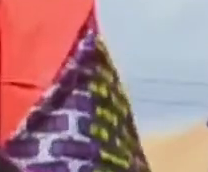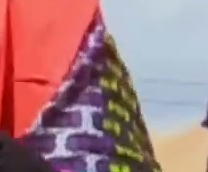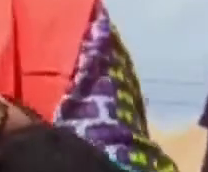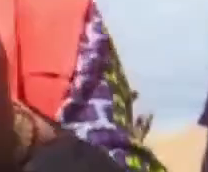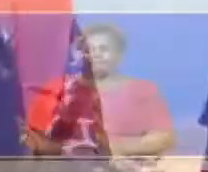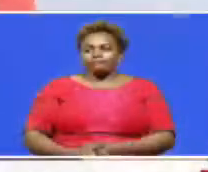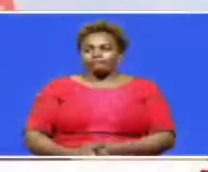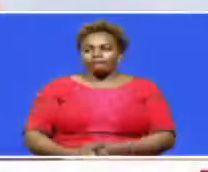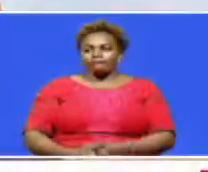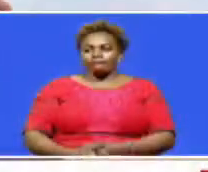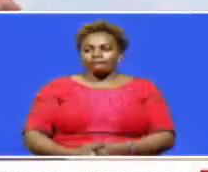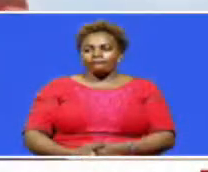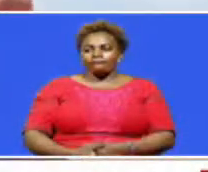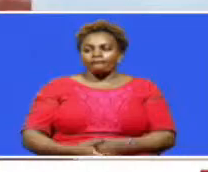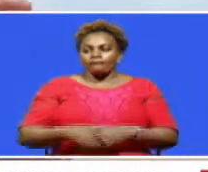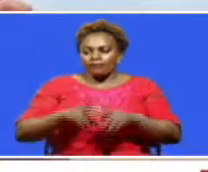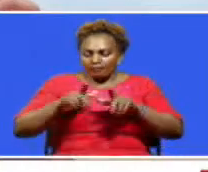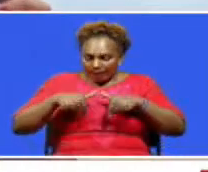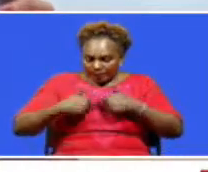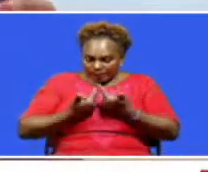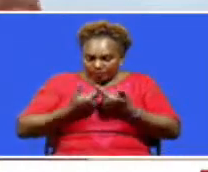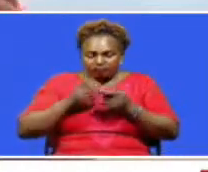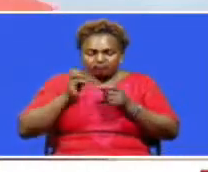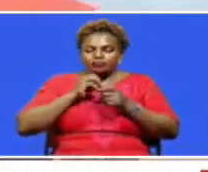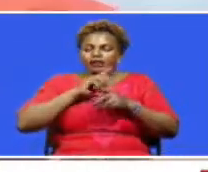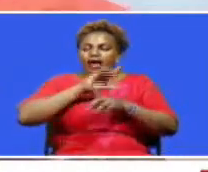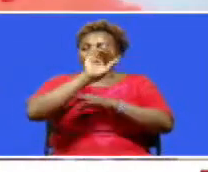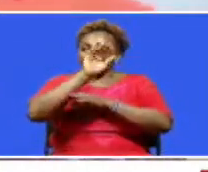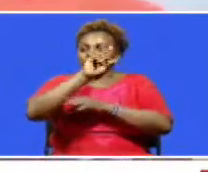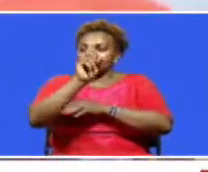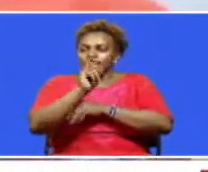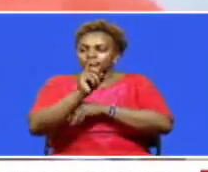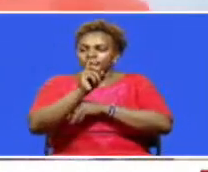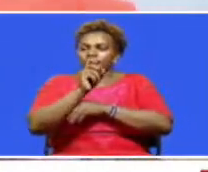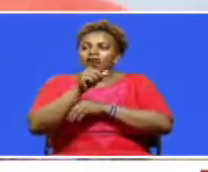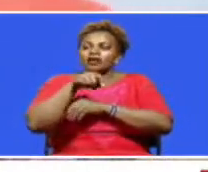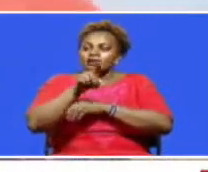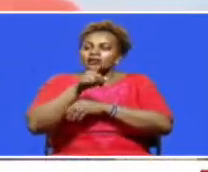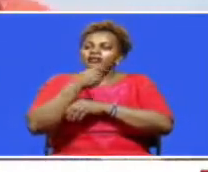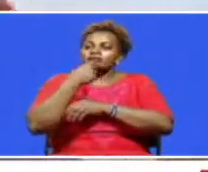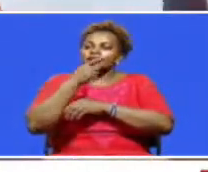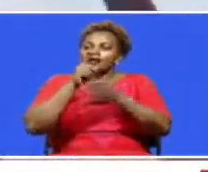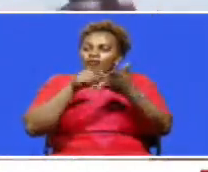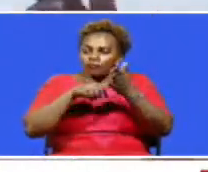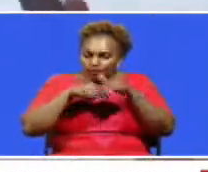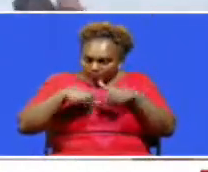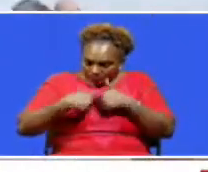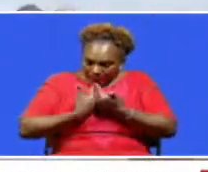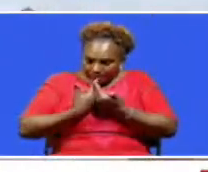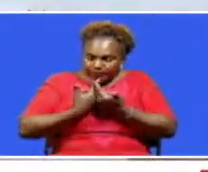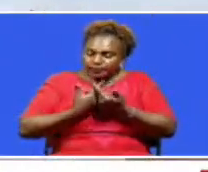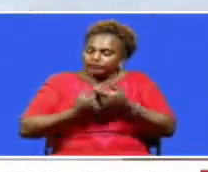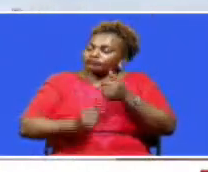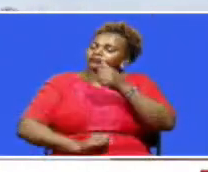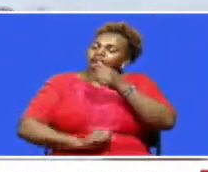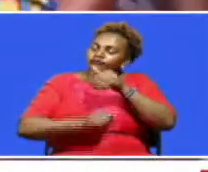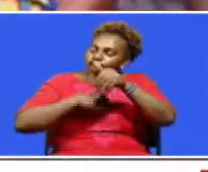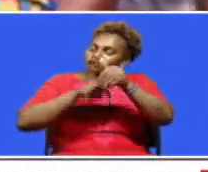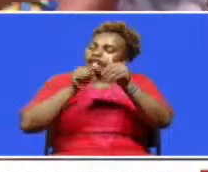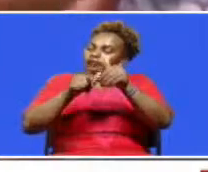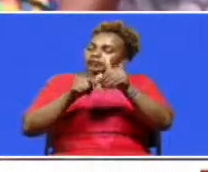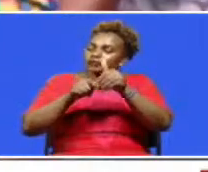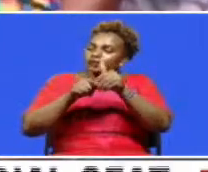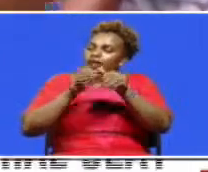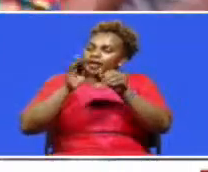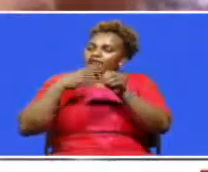Mimi nitasema sio mimi nilisema na nauliza wananchi vile wananchi wanasema hiyo ndio njia tutafuata si ndio.